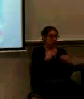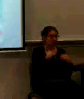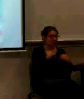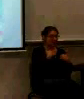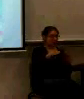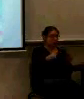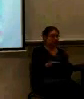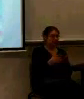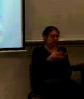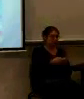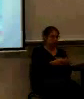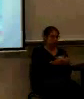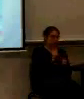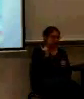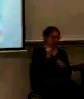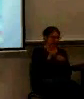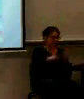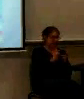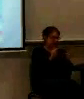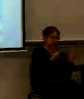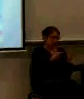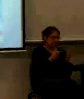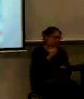associated with this kind of